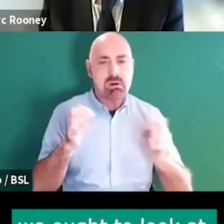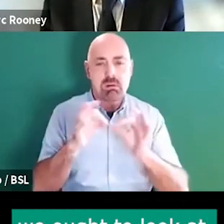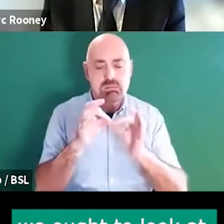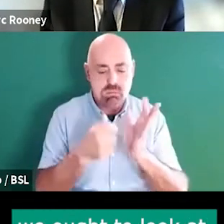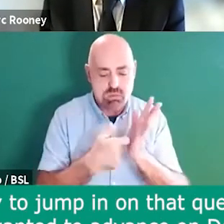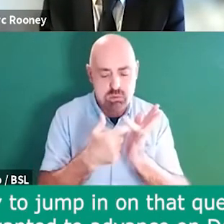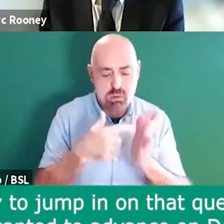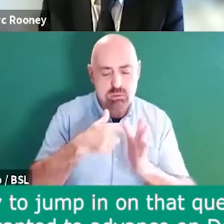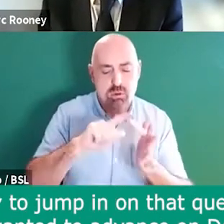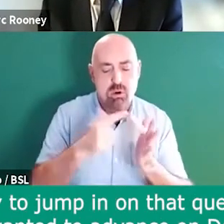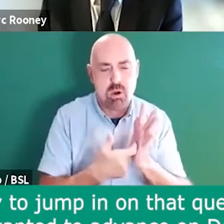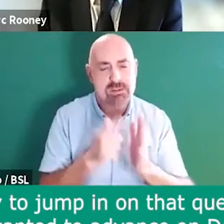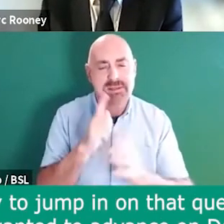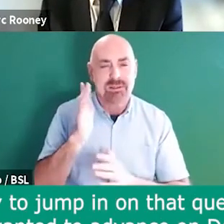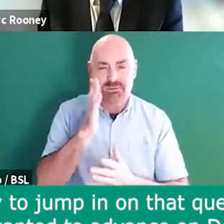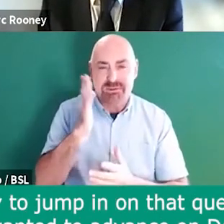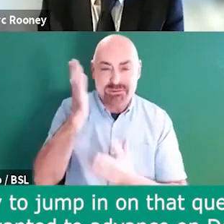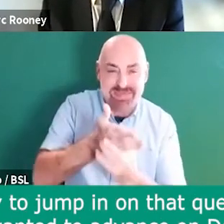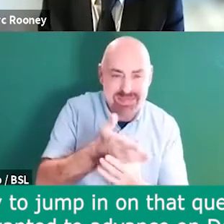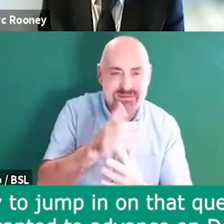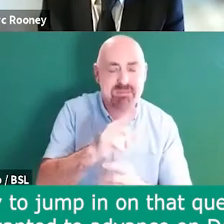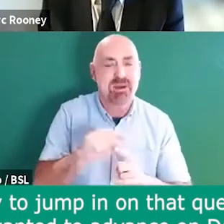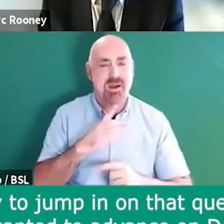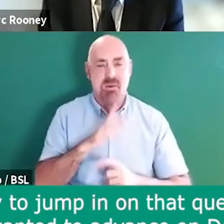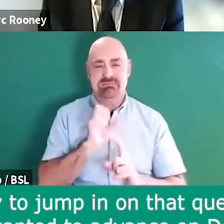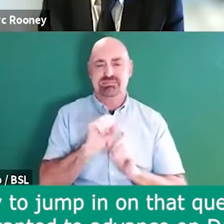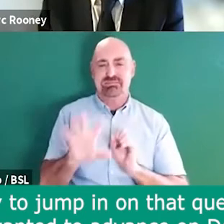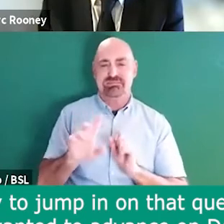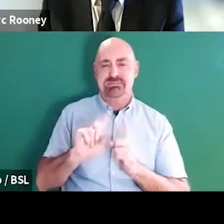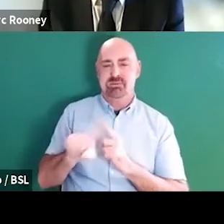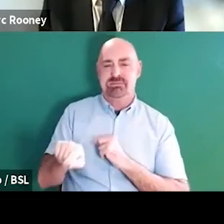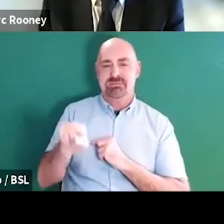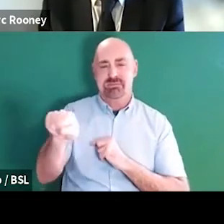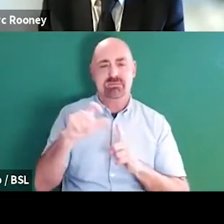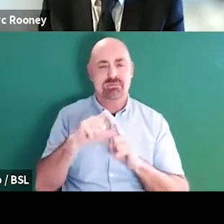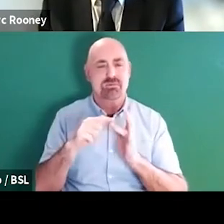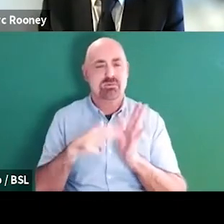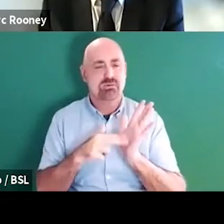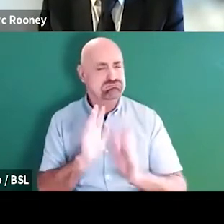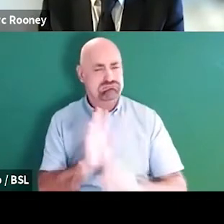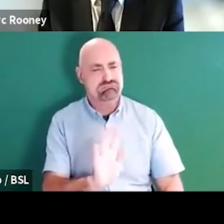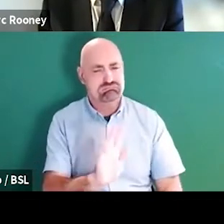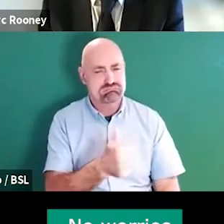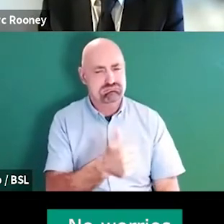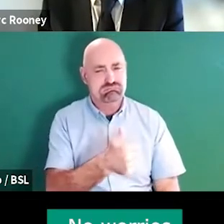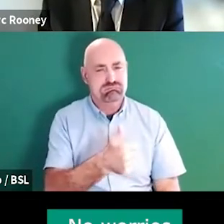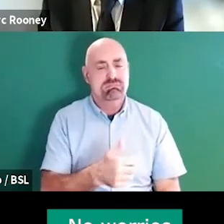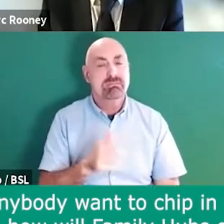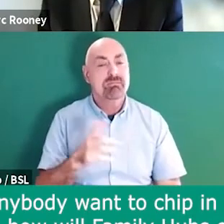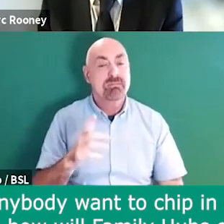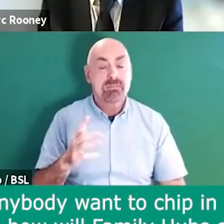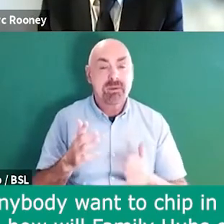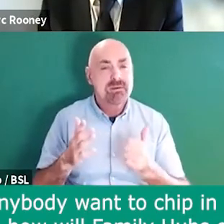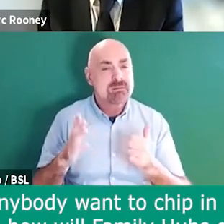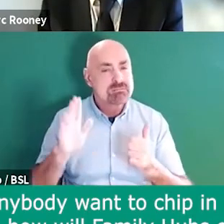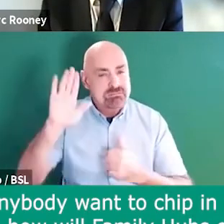to look at. Sorry to jump in on the question, but I just wanted to add that on to Donna's last point. No worries. Does anybody